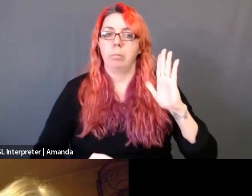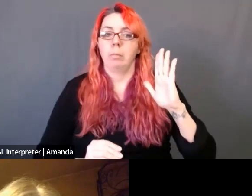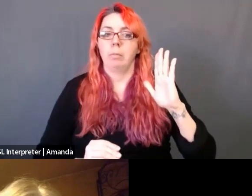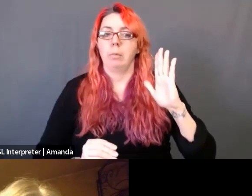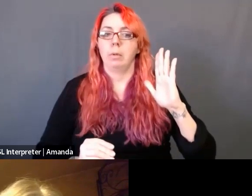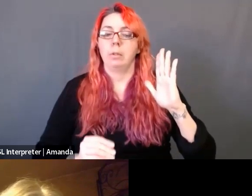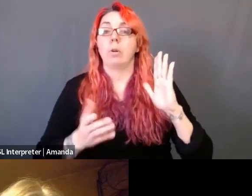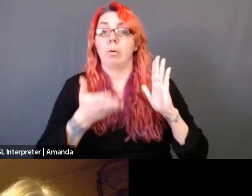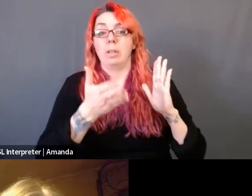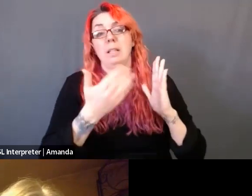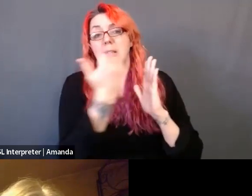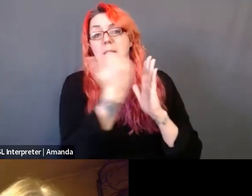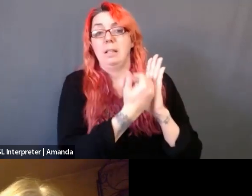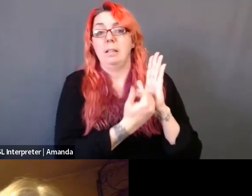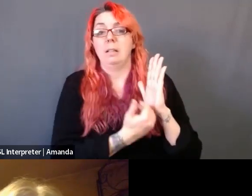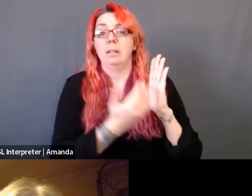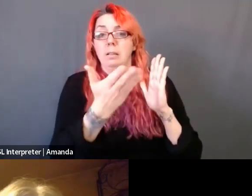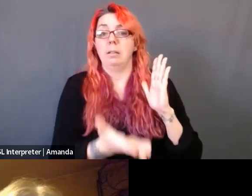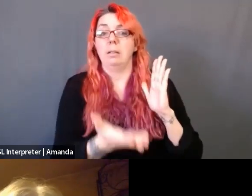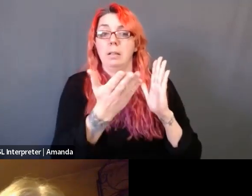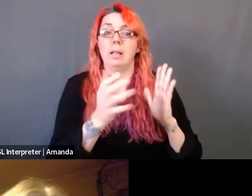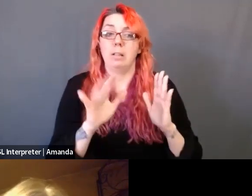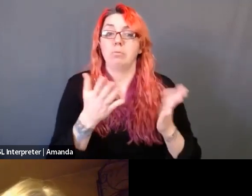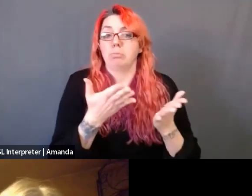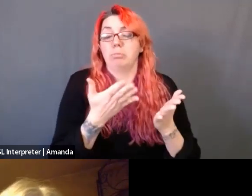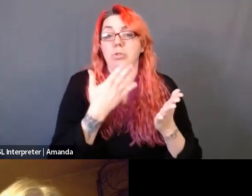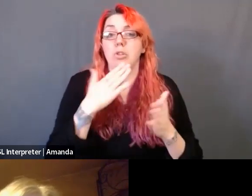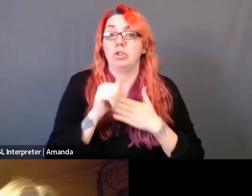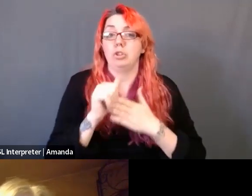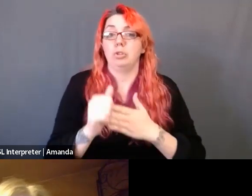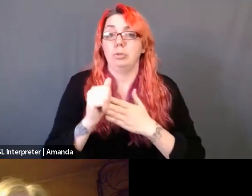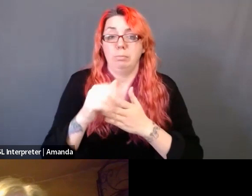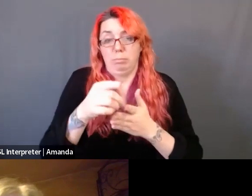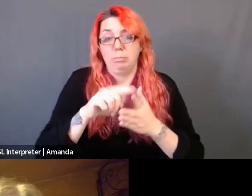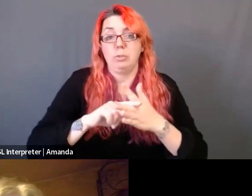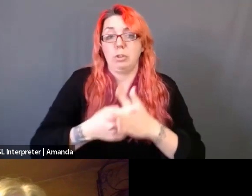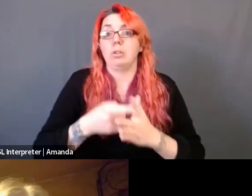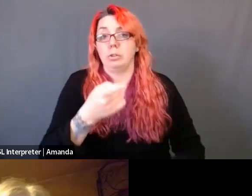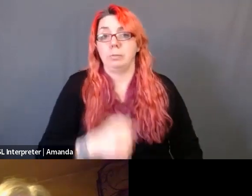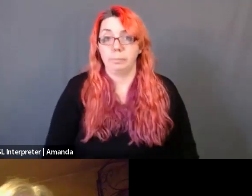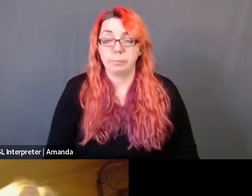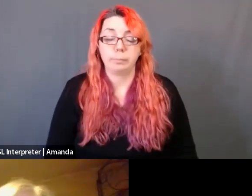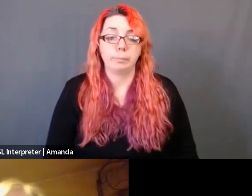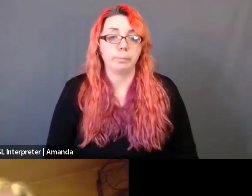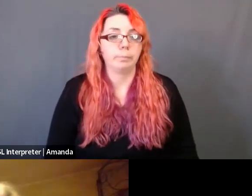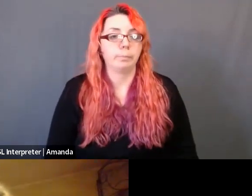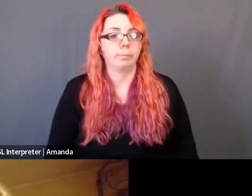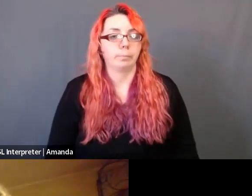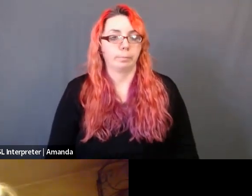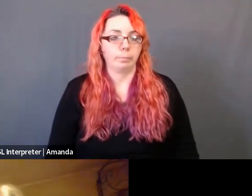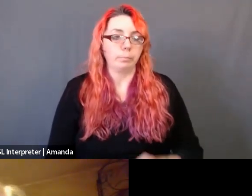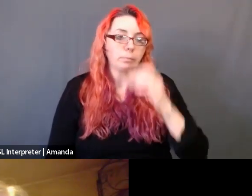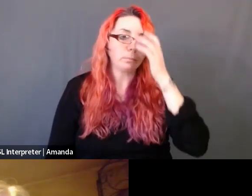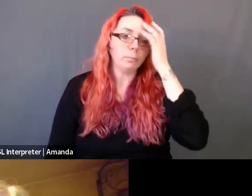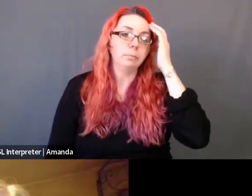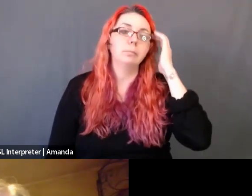say that first day talk is a really important place to think about. Are the elements in that talk or